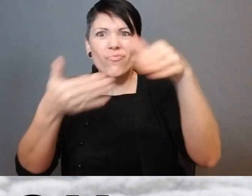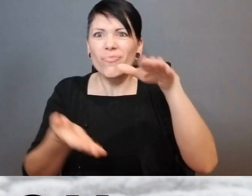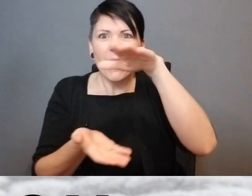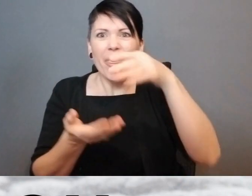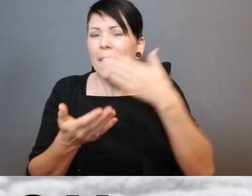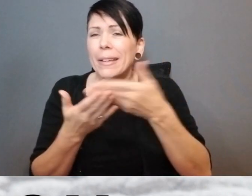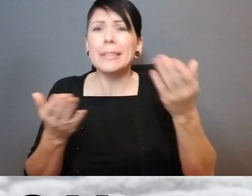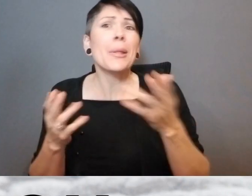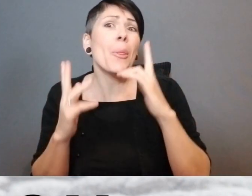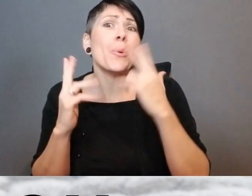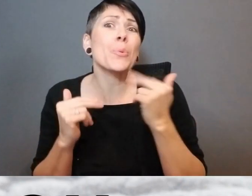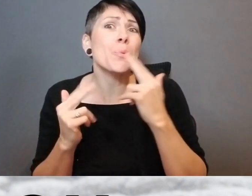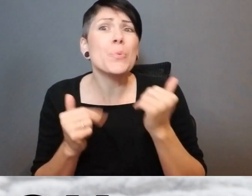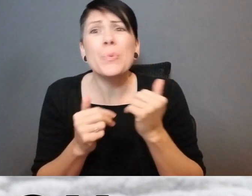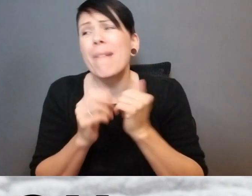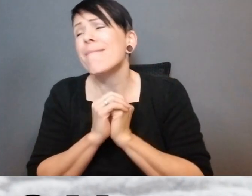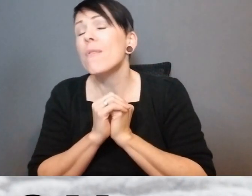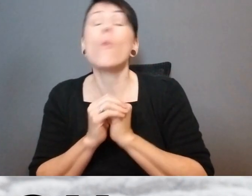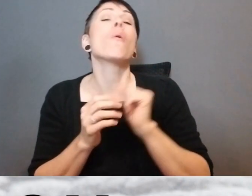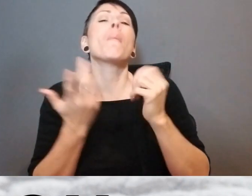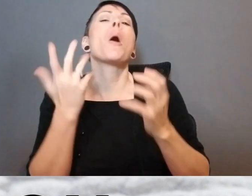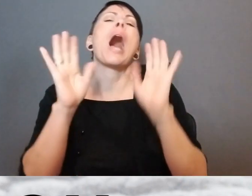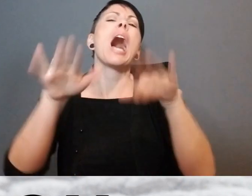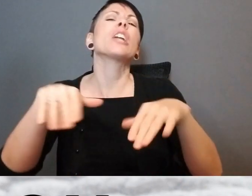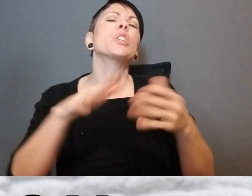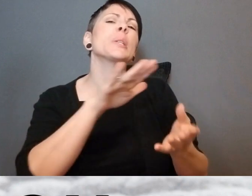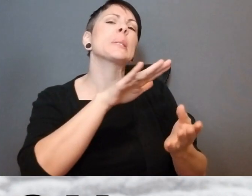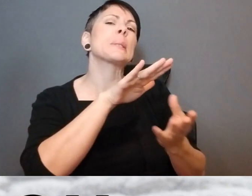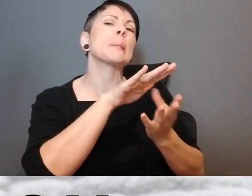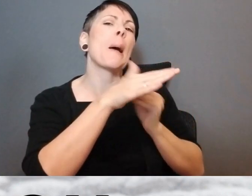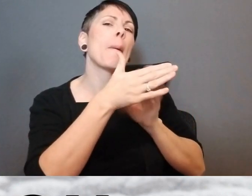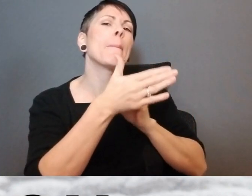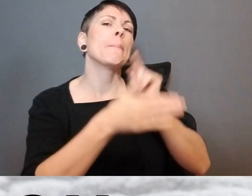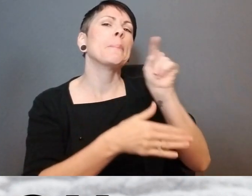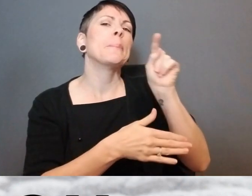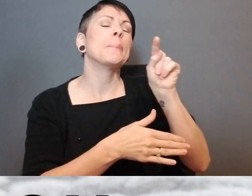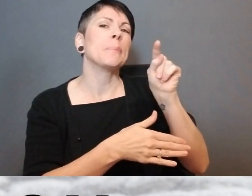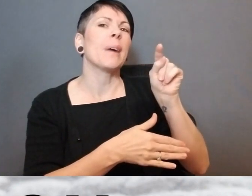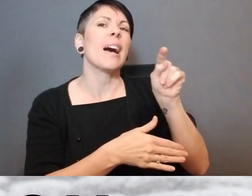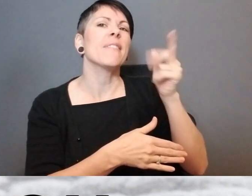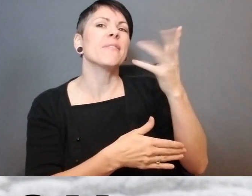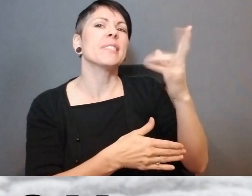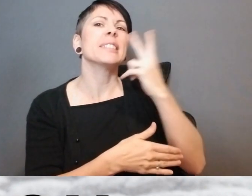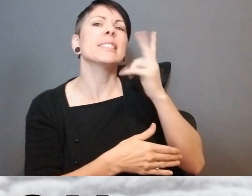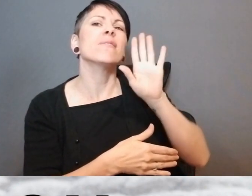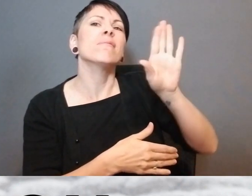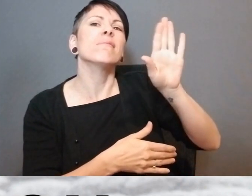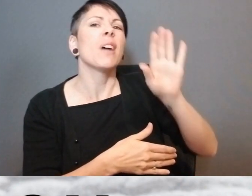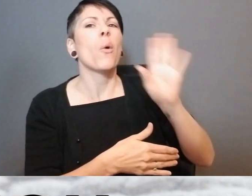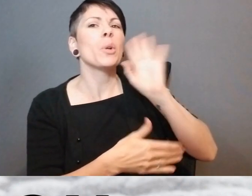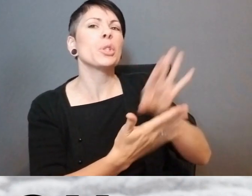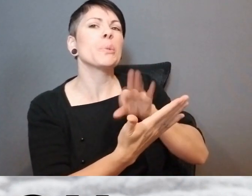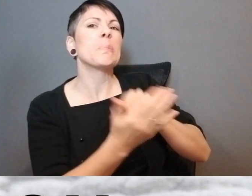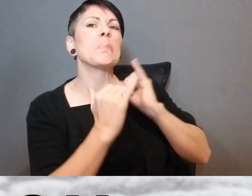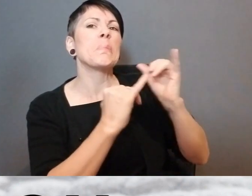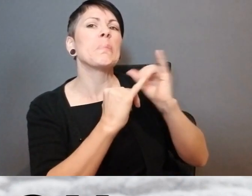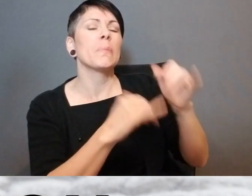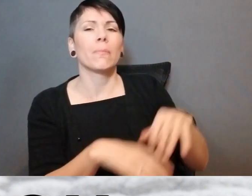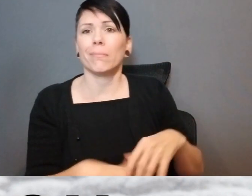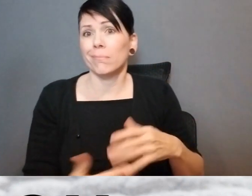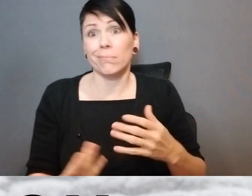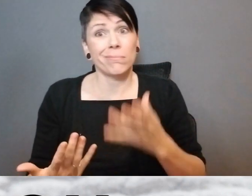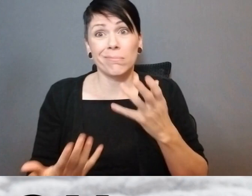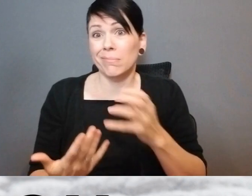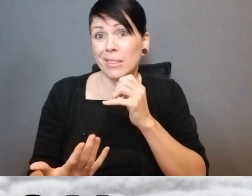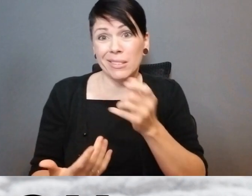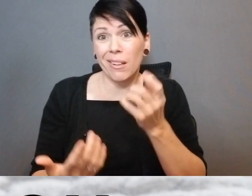temptation to copy what other people do, but it's definitely not a one-size-fits-all kind of thing. So I spent a lot of time looking at